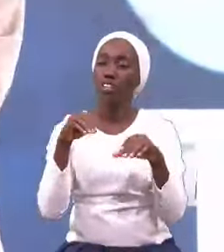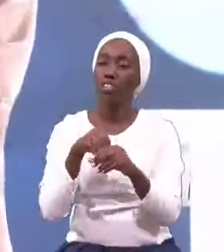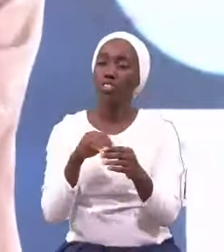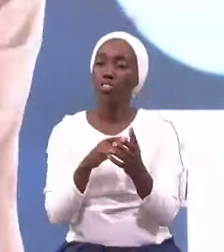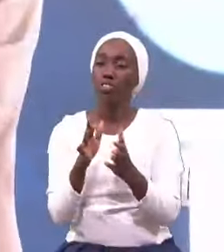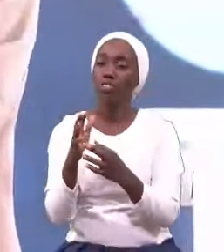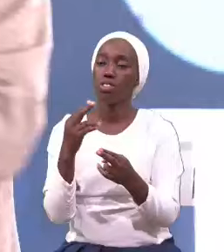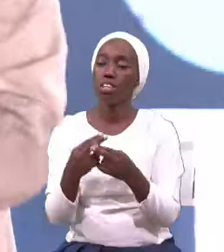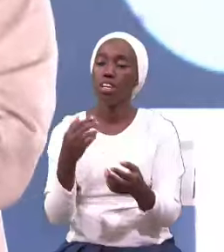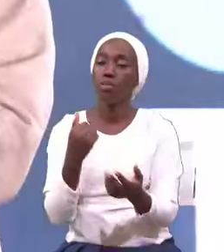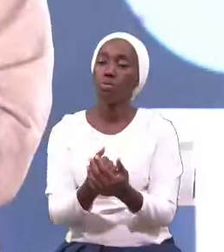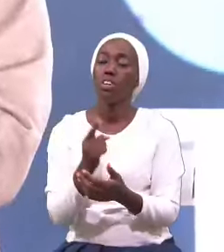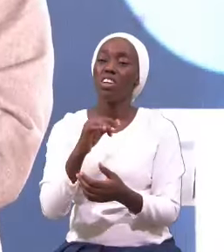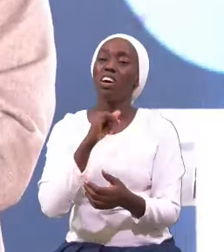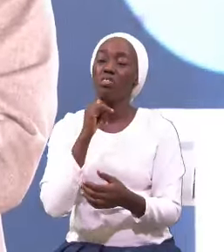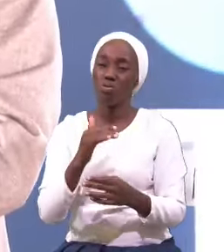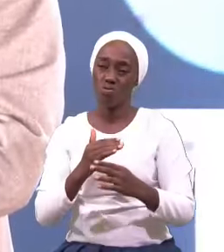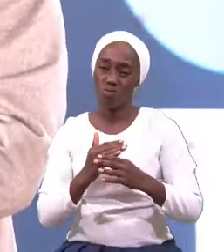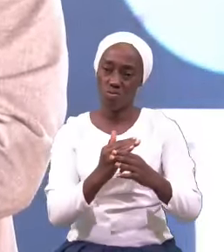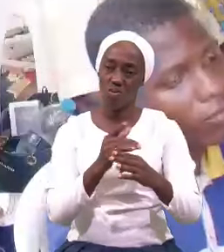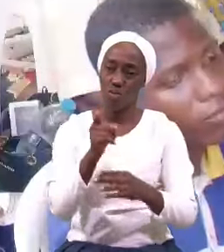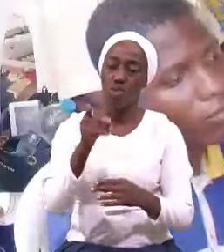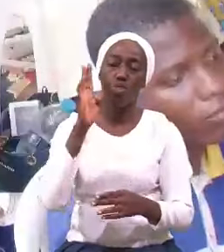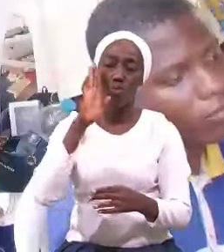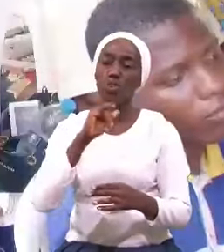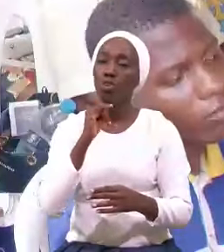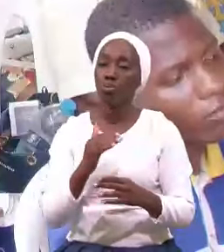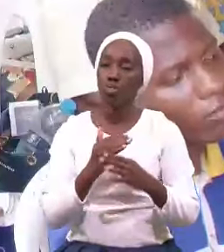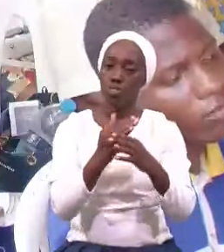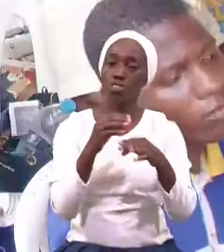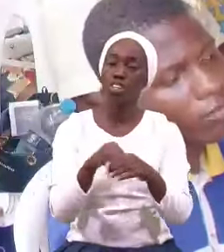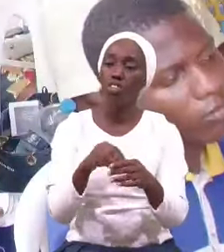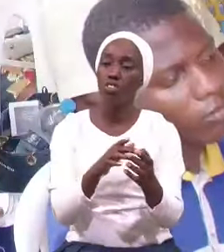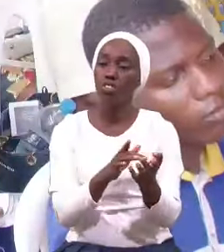He has not restricted you. You will not be restricted.